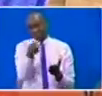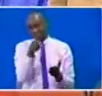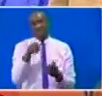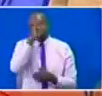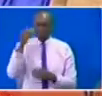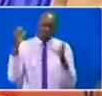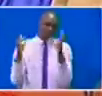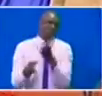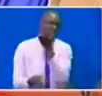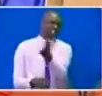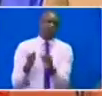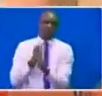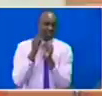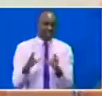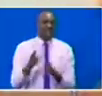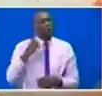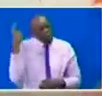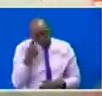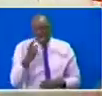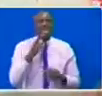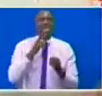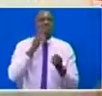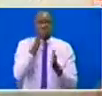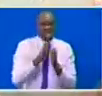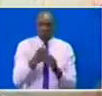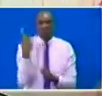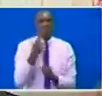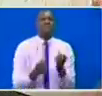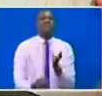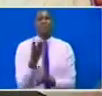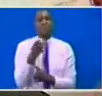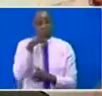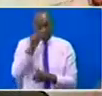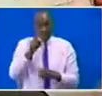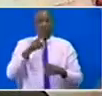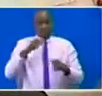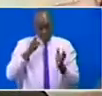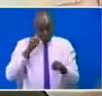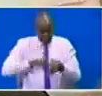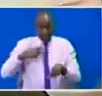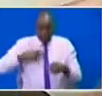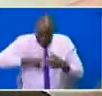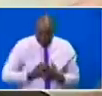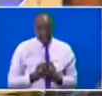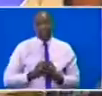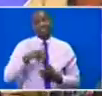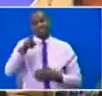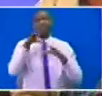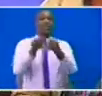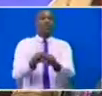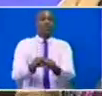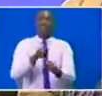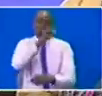Jubilee na kushikilia kwamba isipokuwa tu mradi wa reli ya kisasa waliourithi kutoka kwa serikali ya muungano, Jubilee